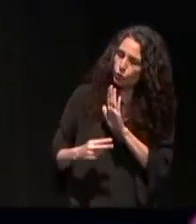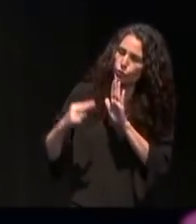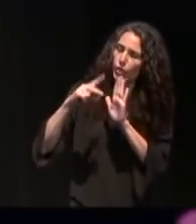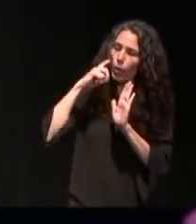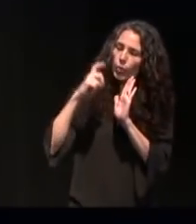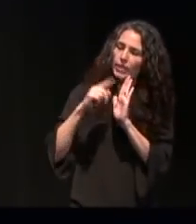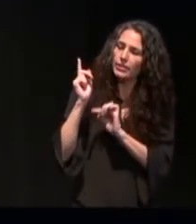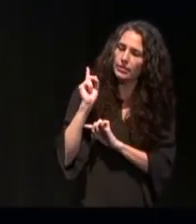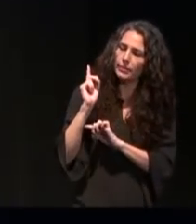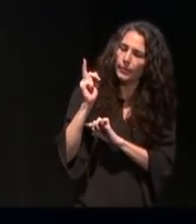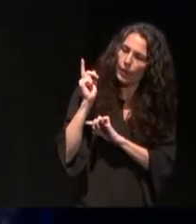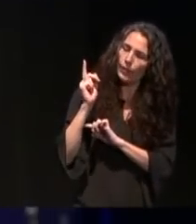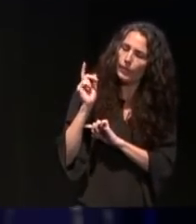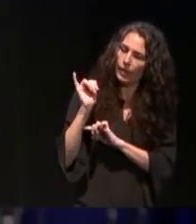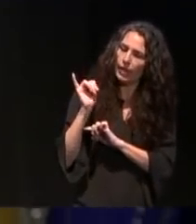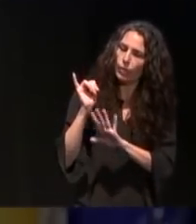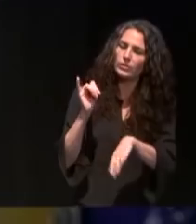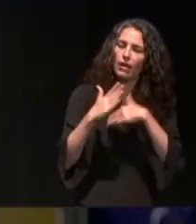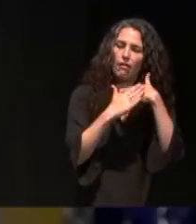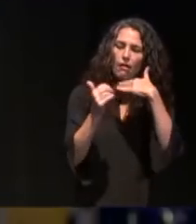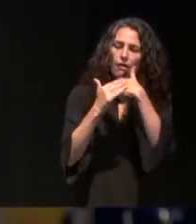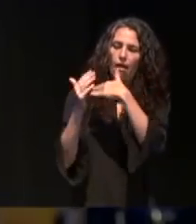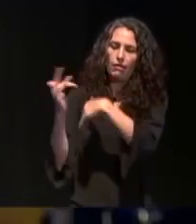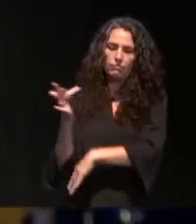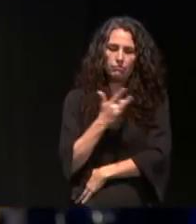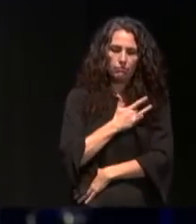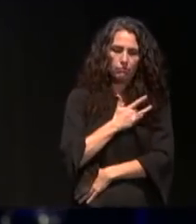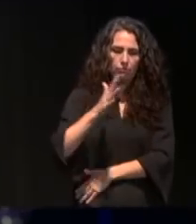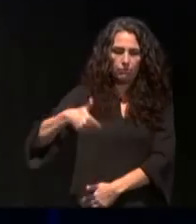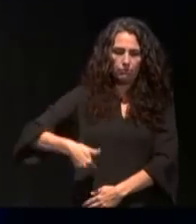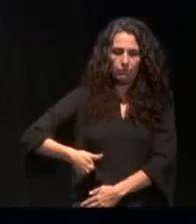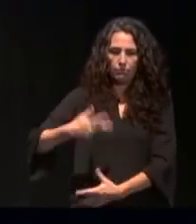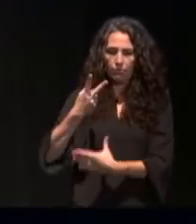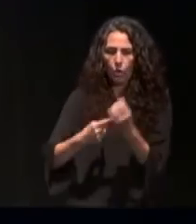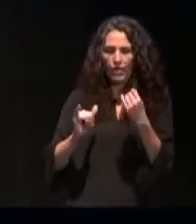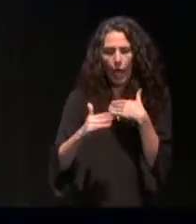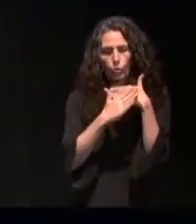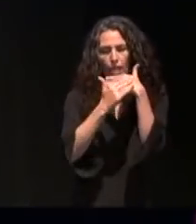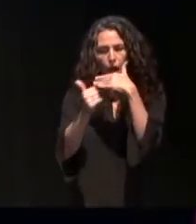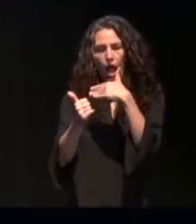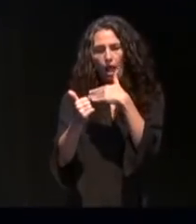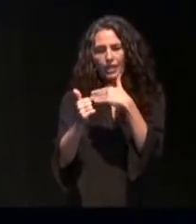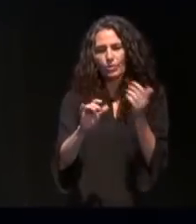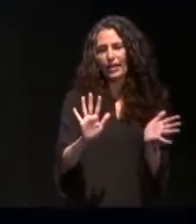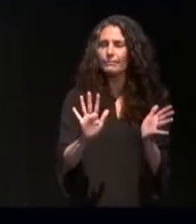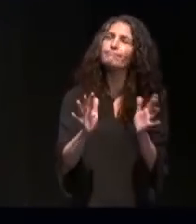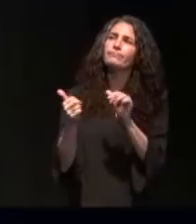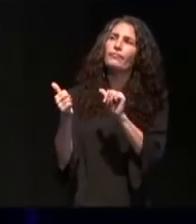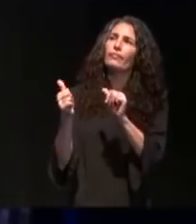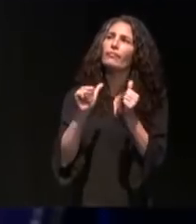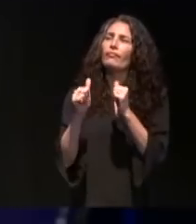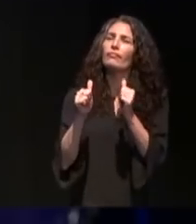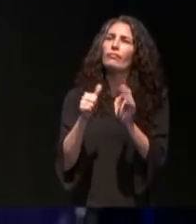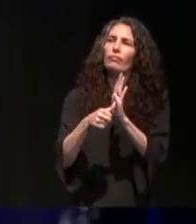at that particular moment that was a calling upon my heart and soul. It was a calling and an anointing of the work that